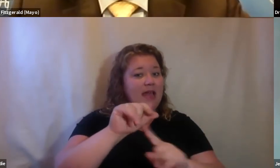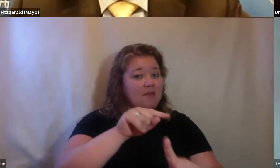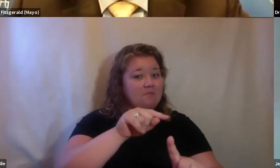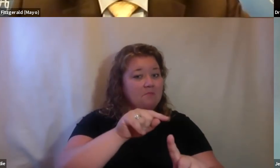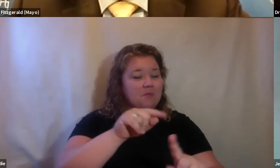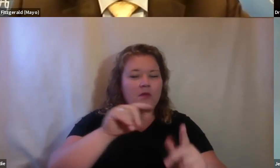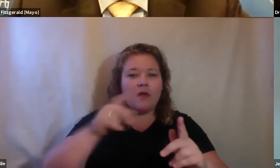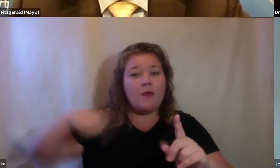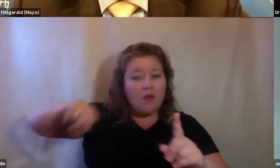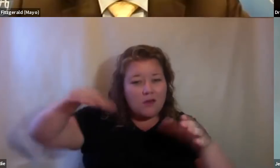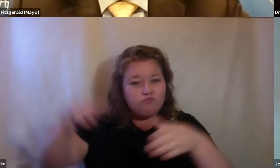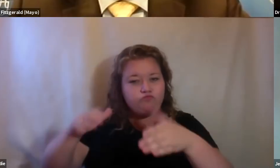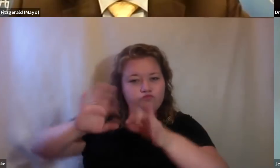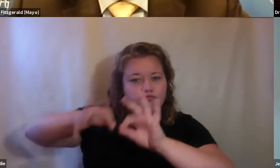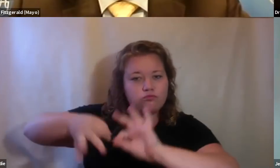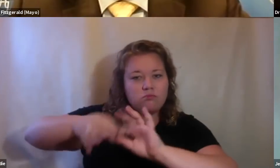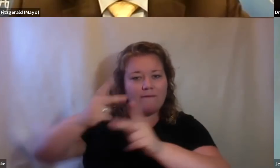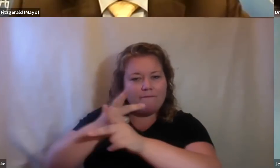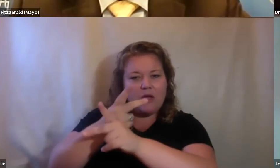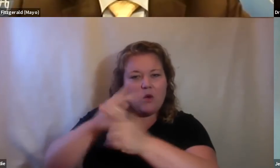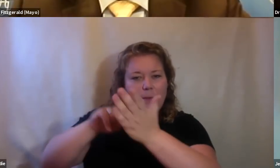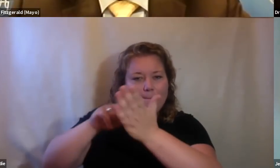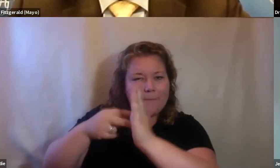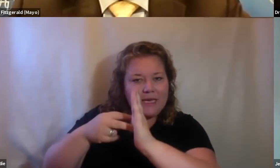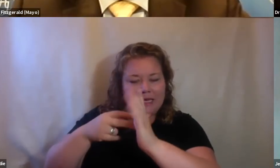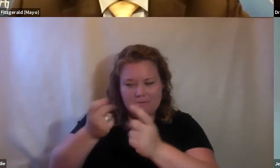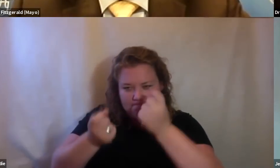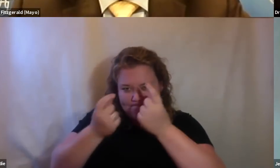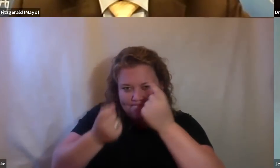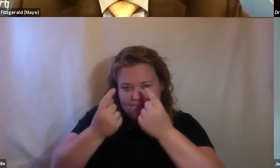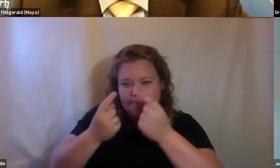to make sure we have the right context and understanding, and then we make